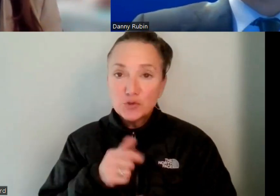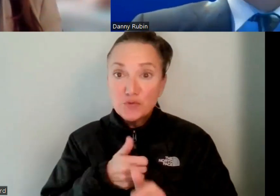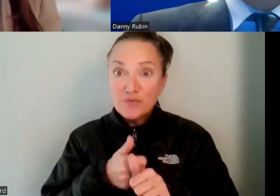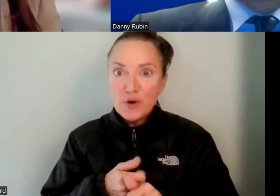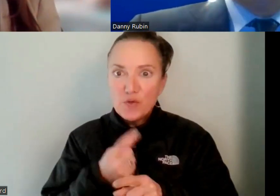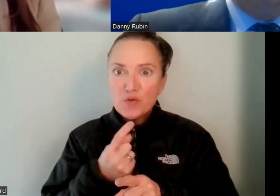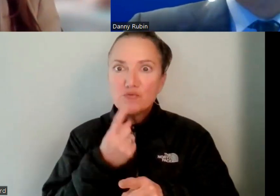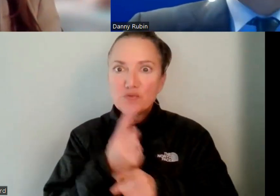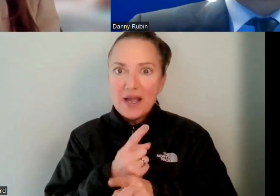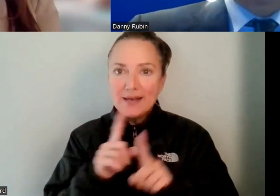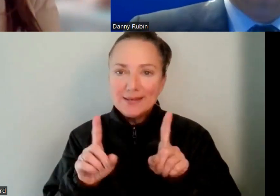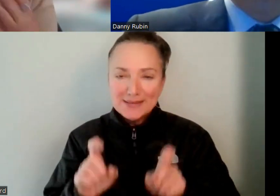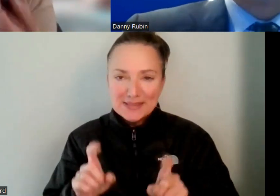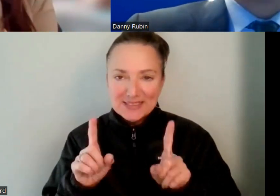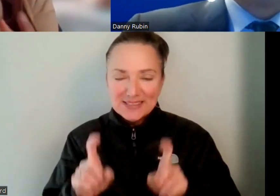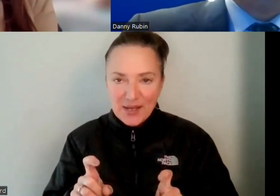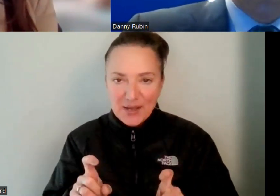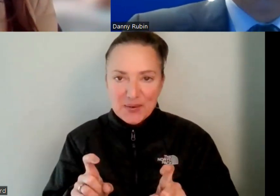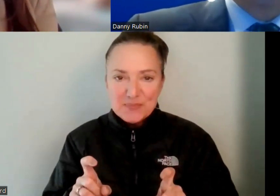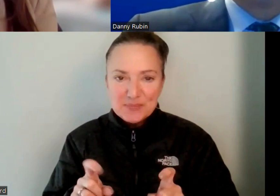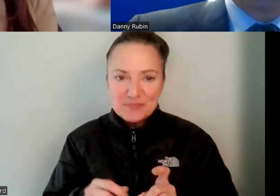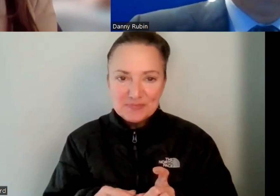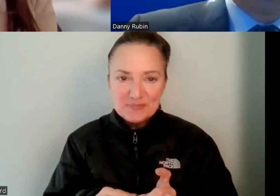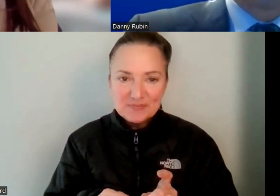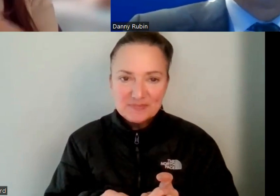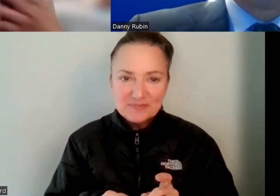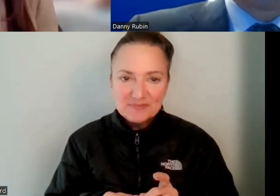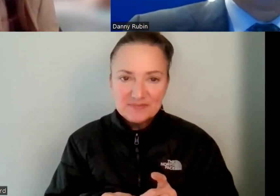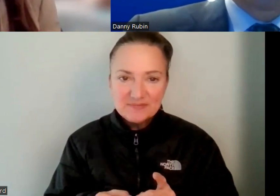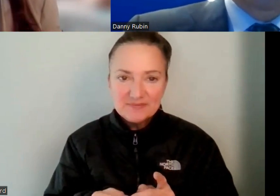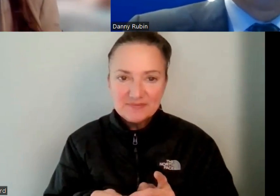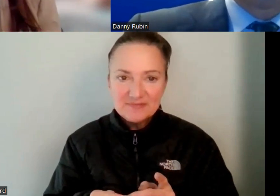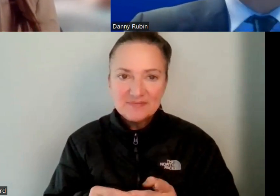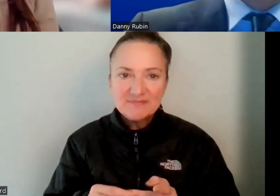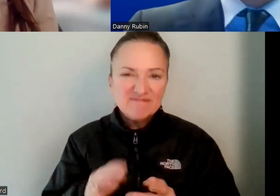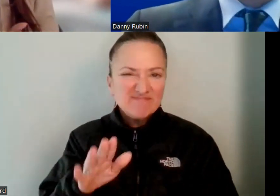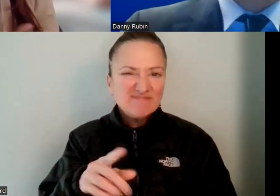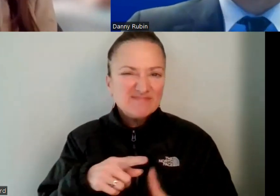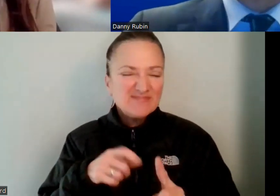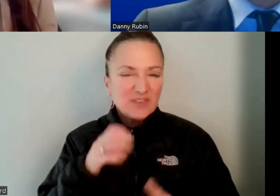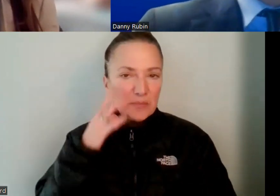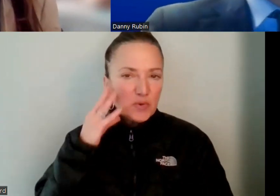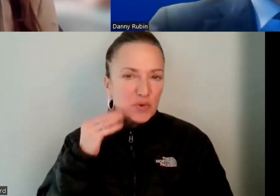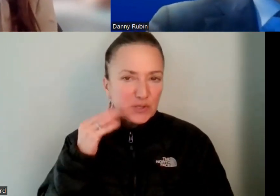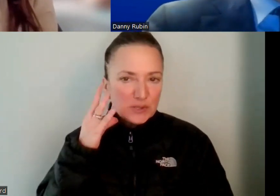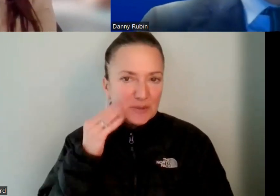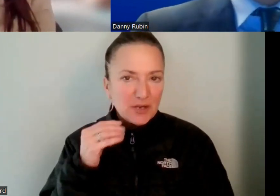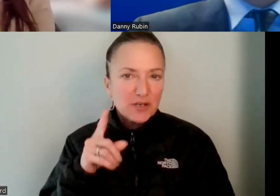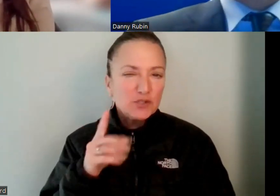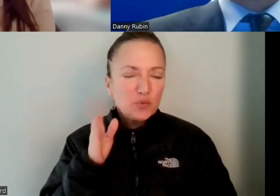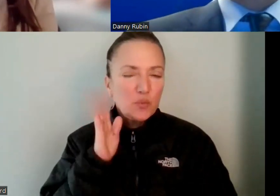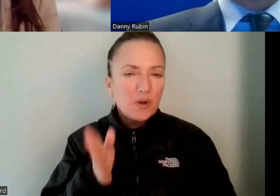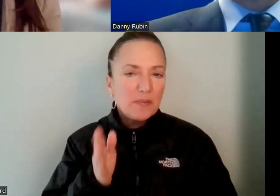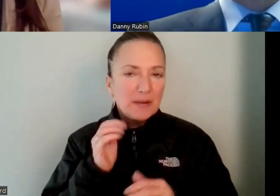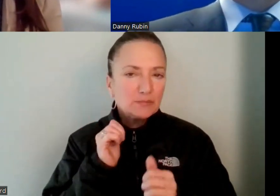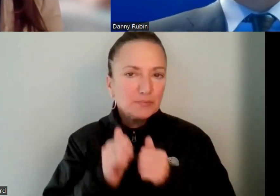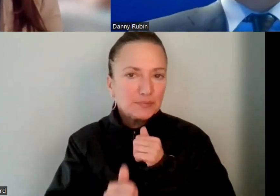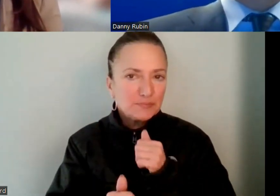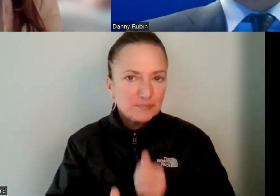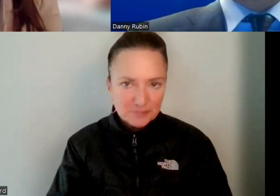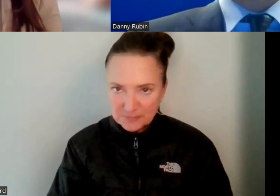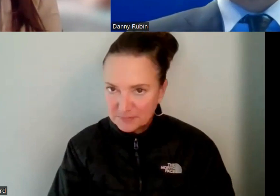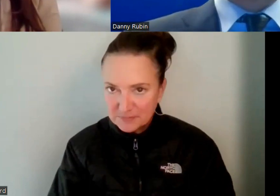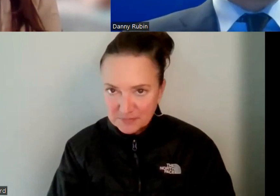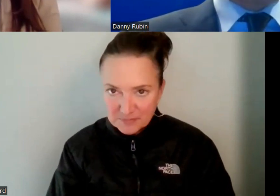store, because you will know what these questions are because you have been in that environment for Yeah, of course. That makes so a lot yeah. more sense.